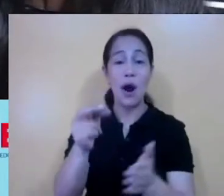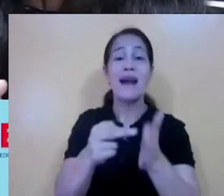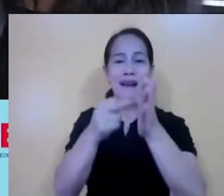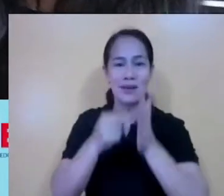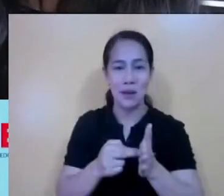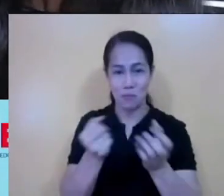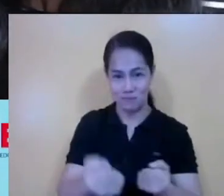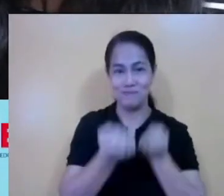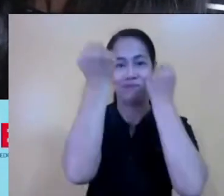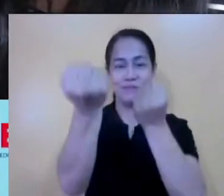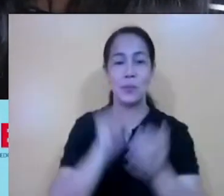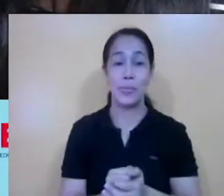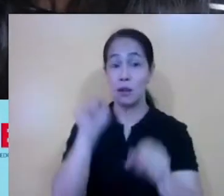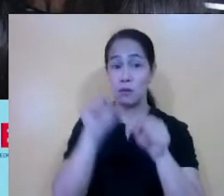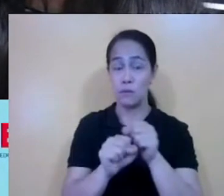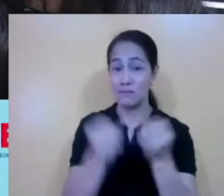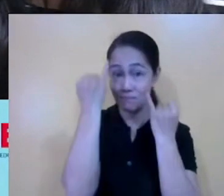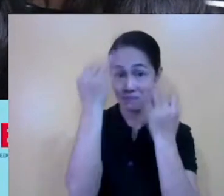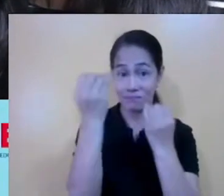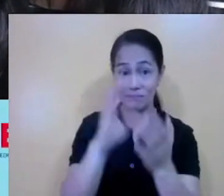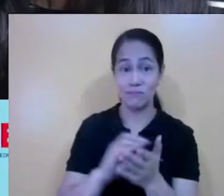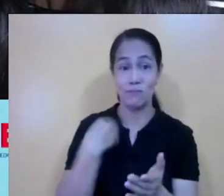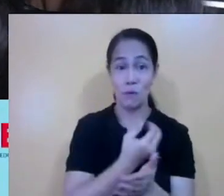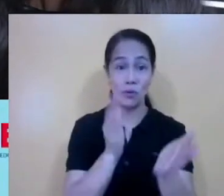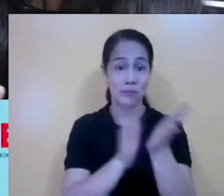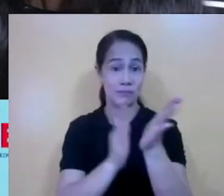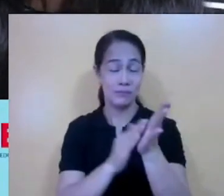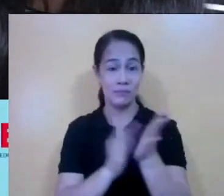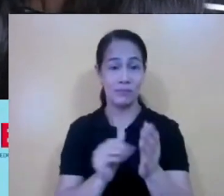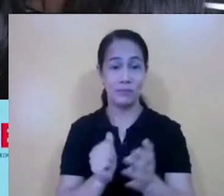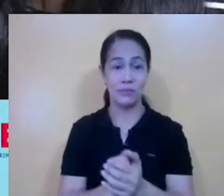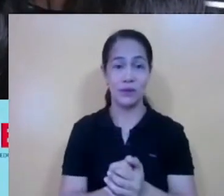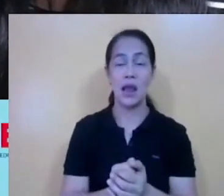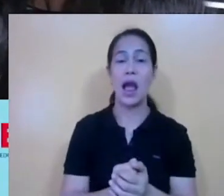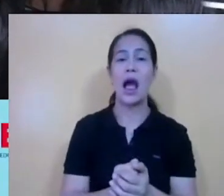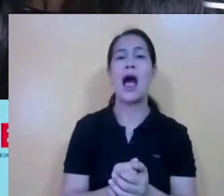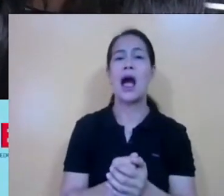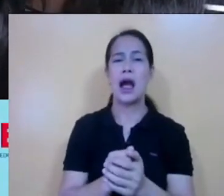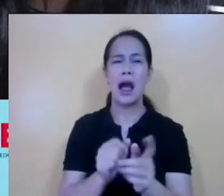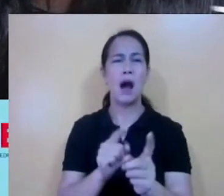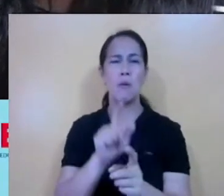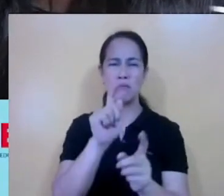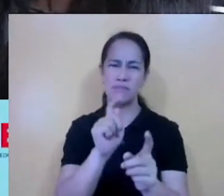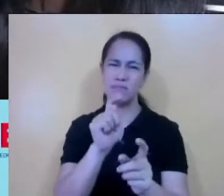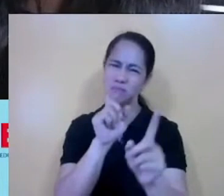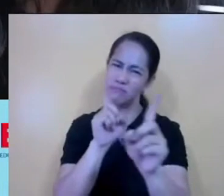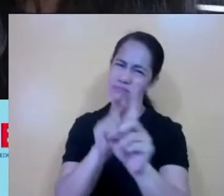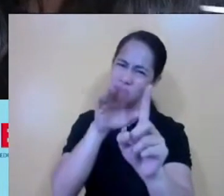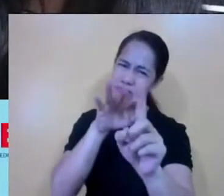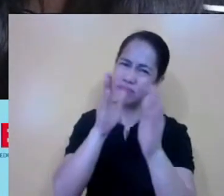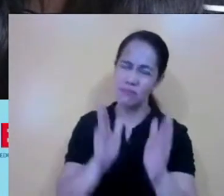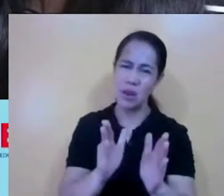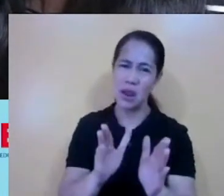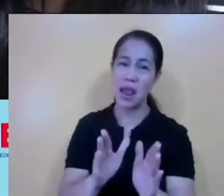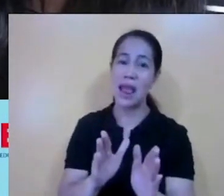So for the information of our schools, of our raters and ratees who have already conducted their